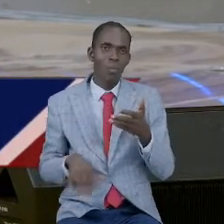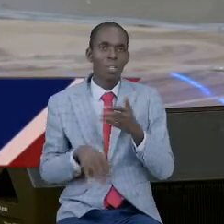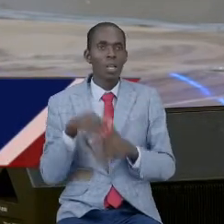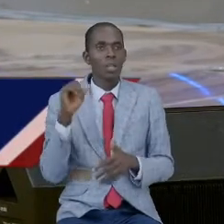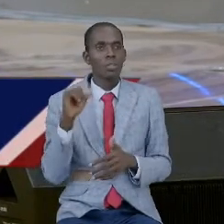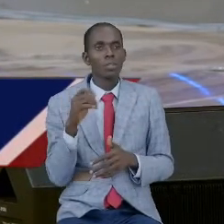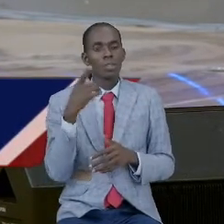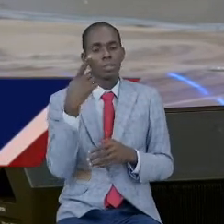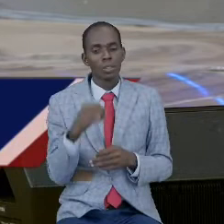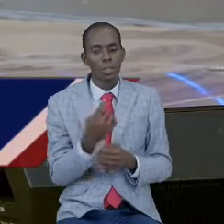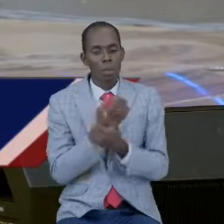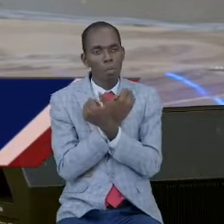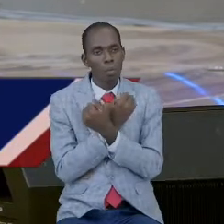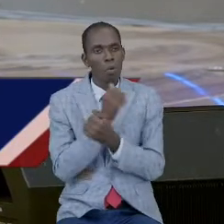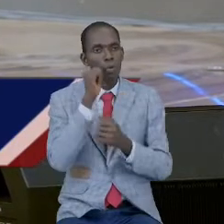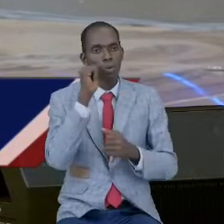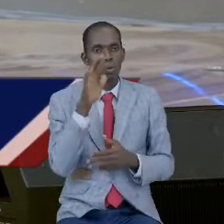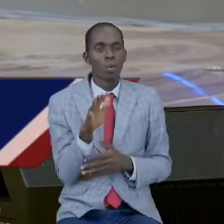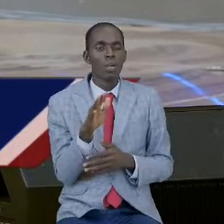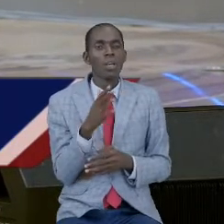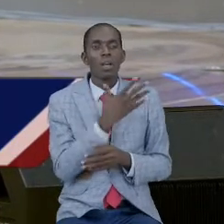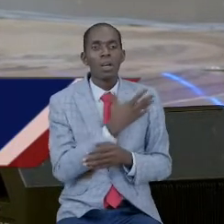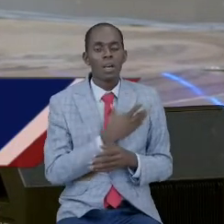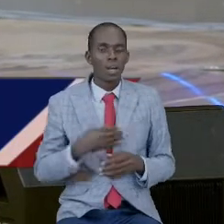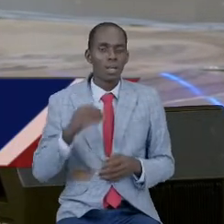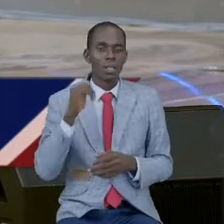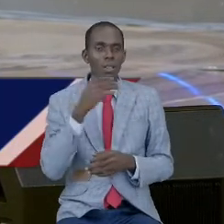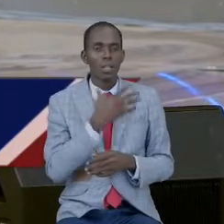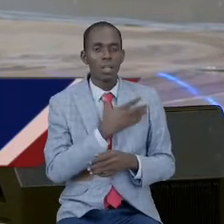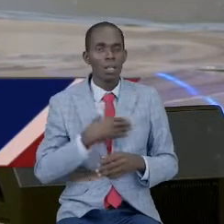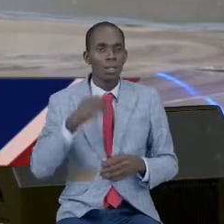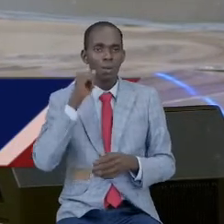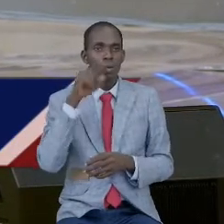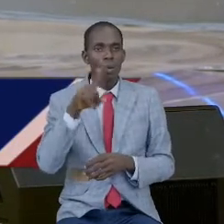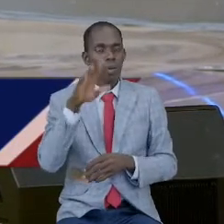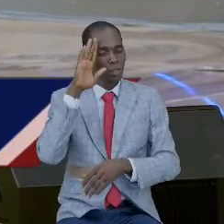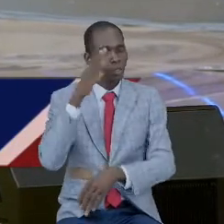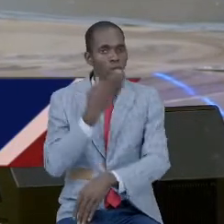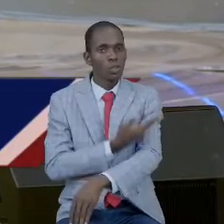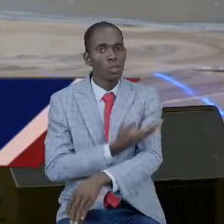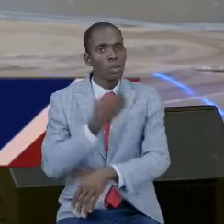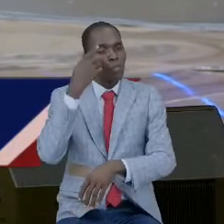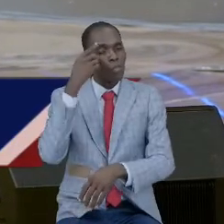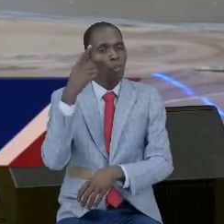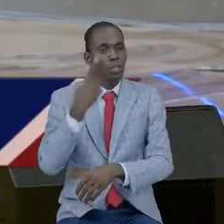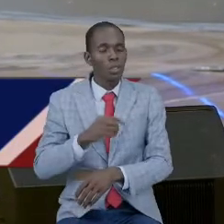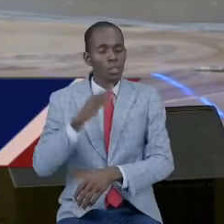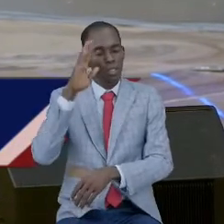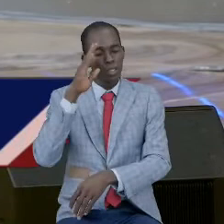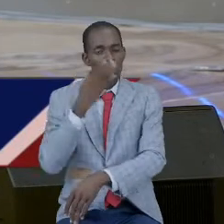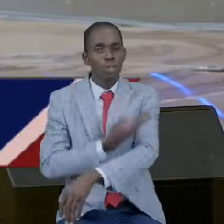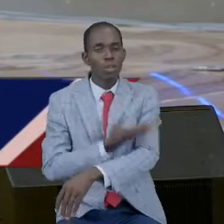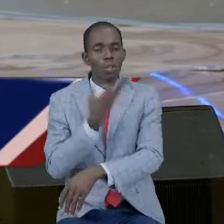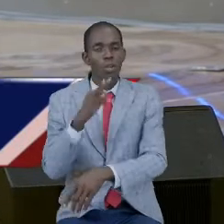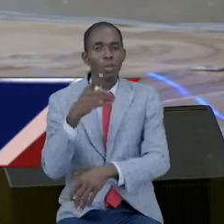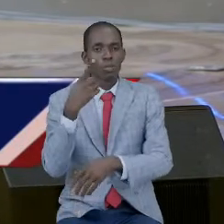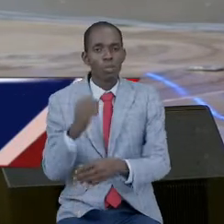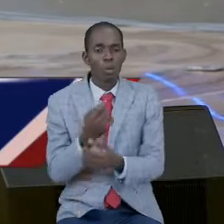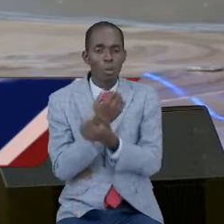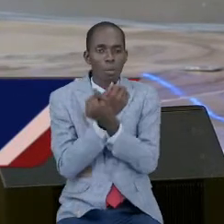the bondwoman and her son, for the son of the